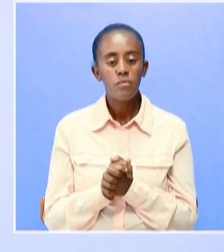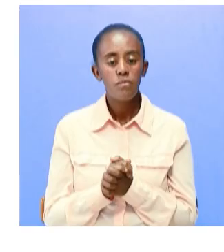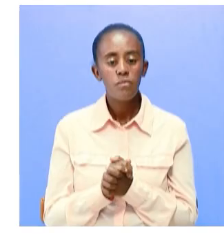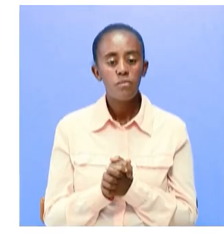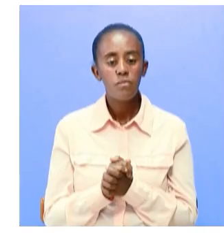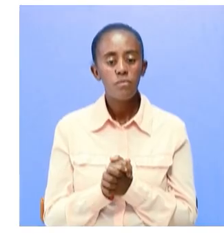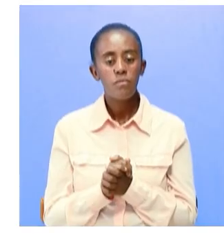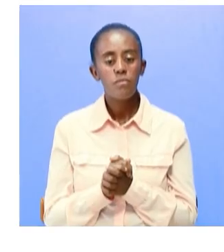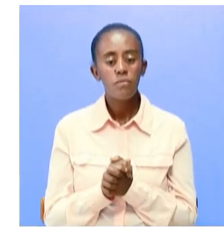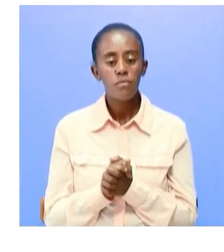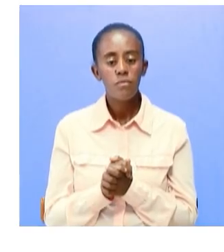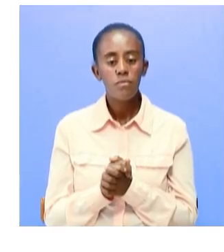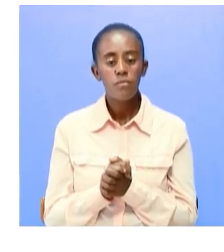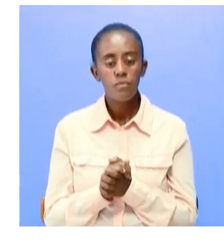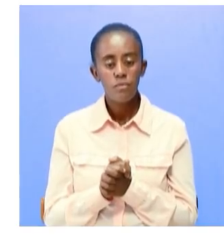may